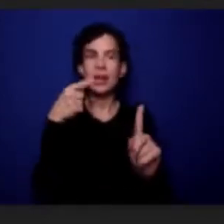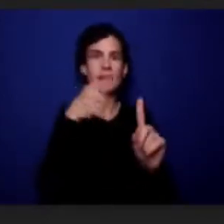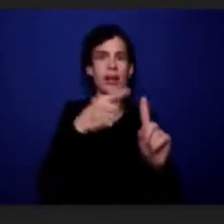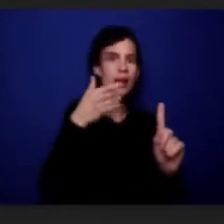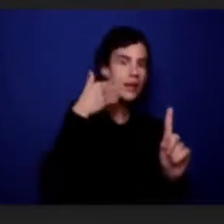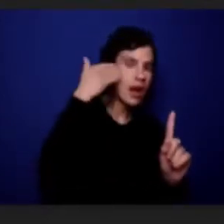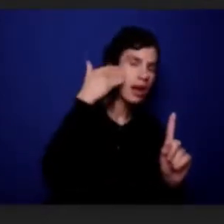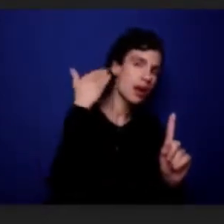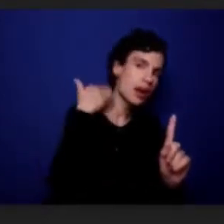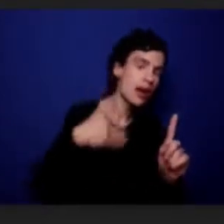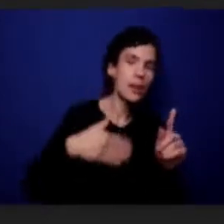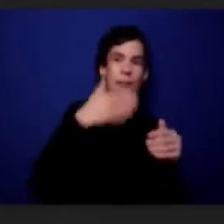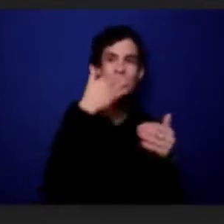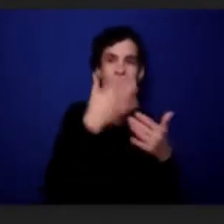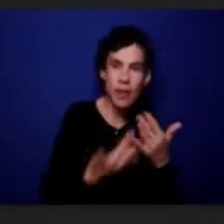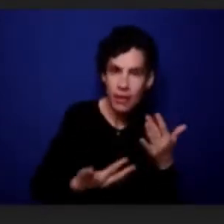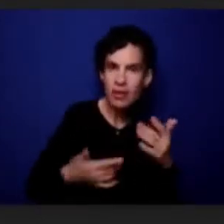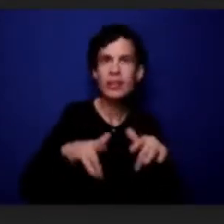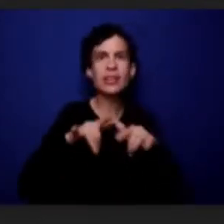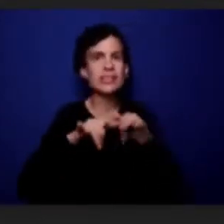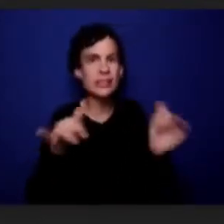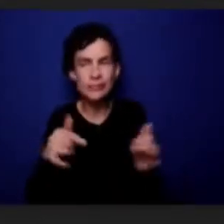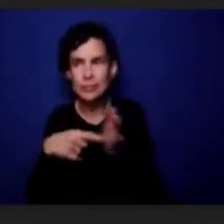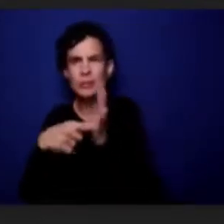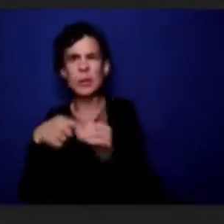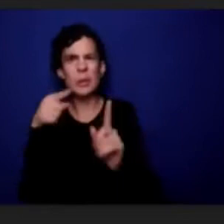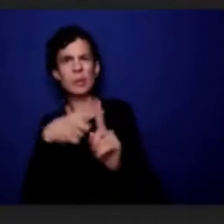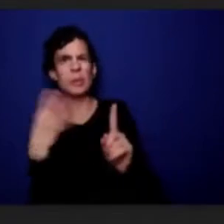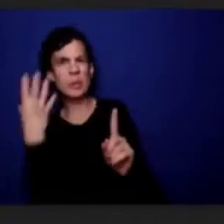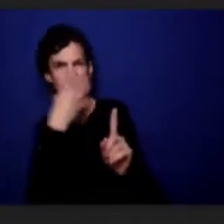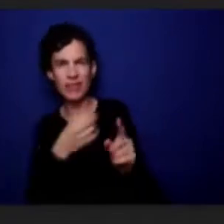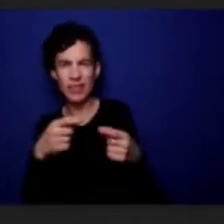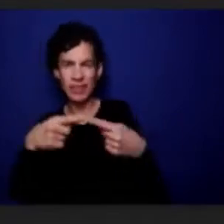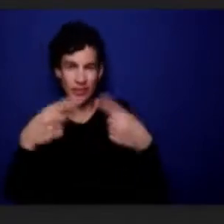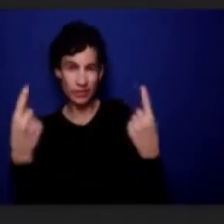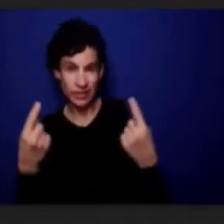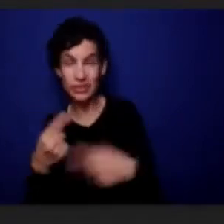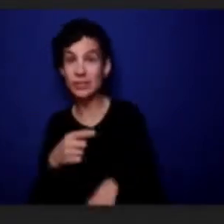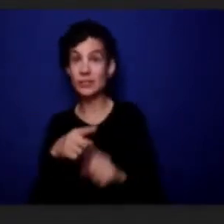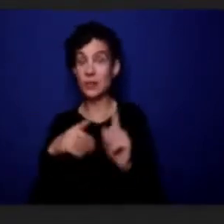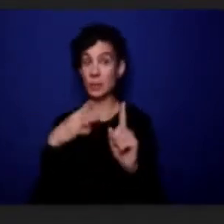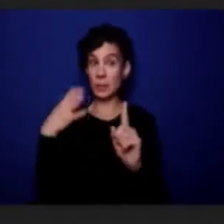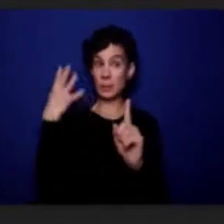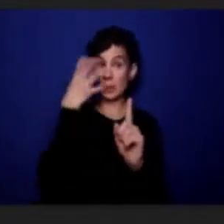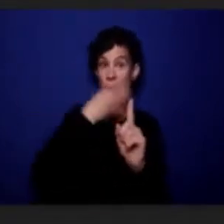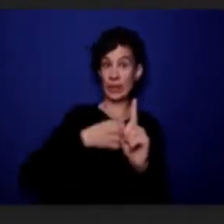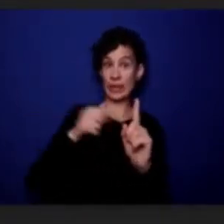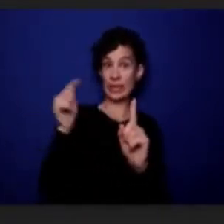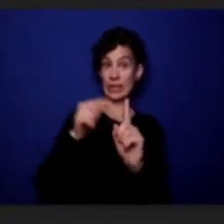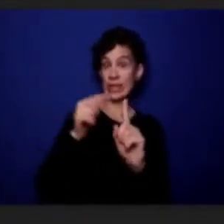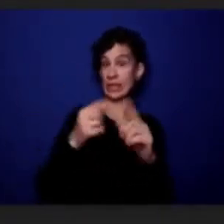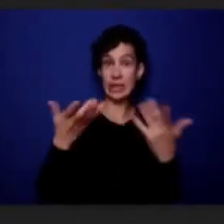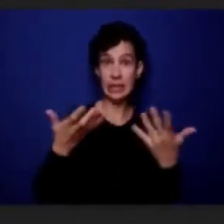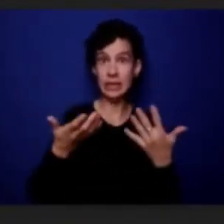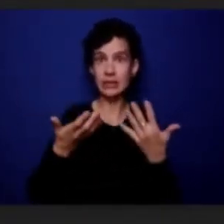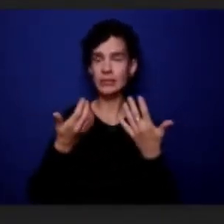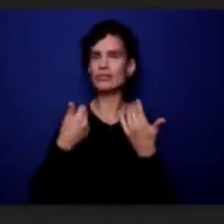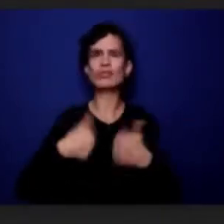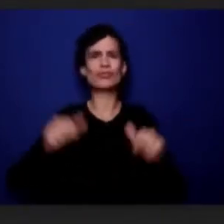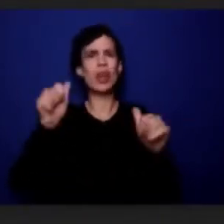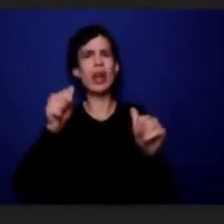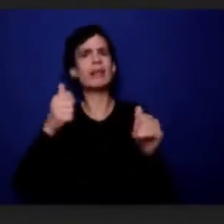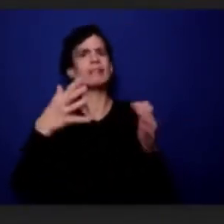create sort of an interesting contrast in the painting. So it's not just gore or just horror, but yeah, it is,